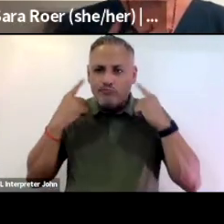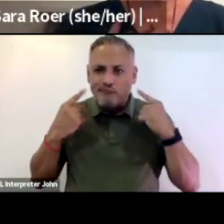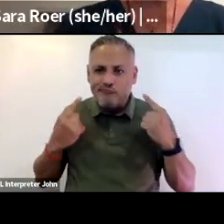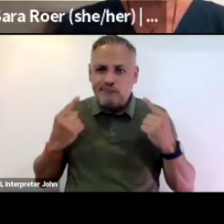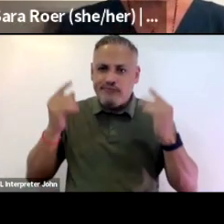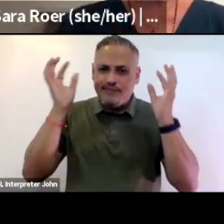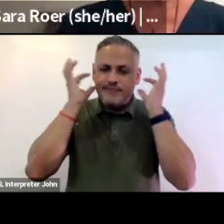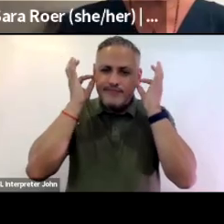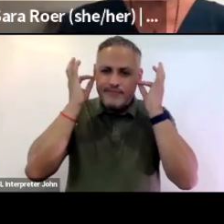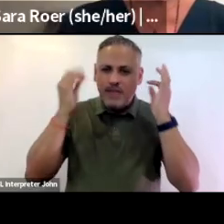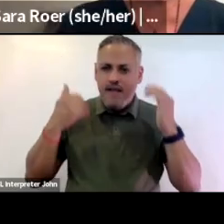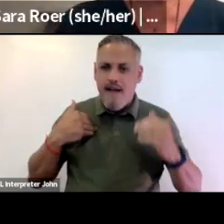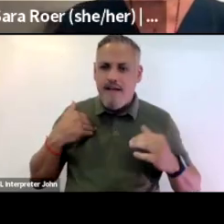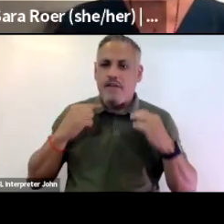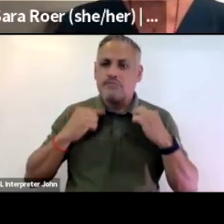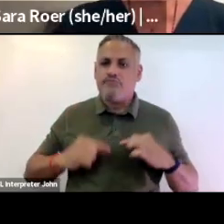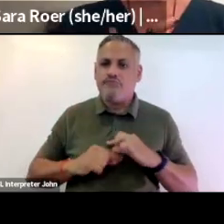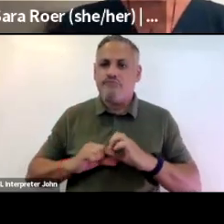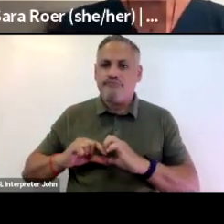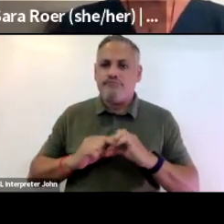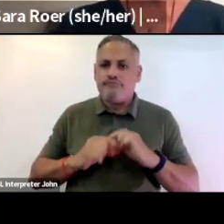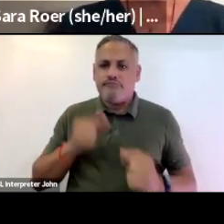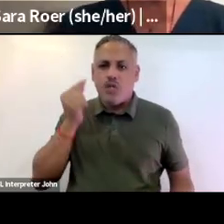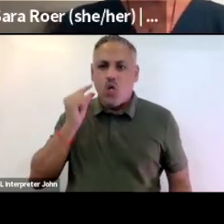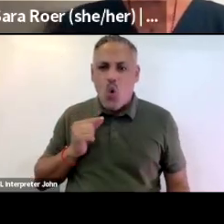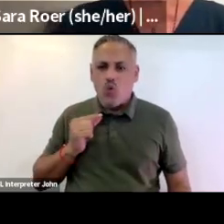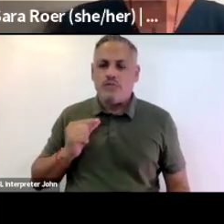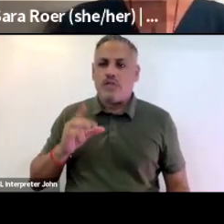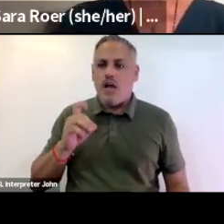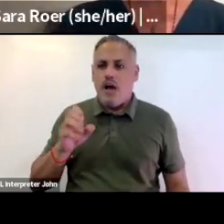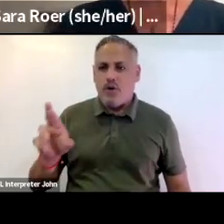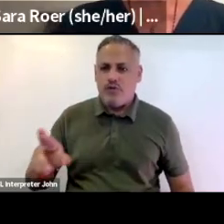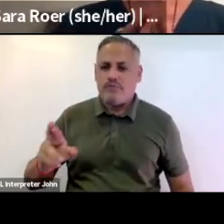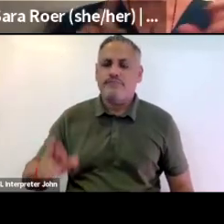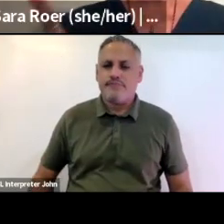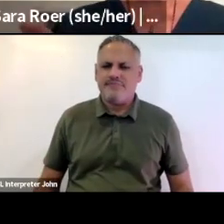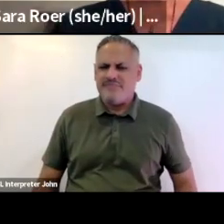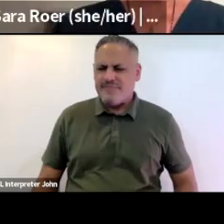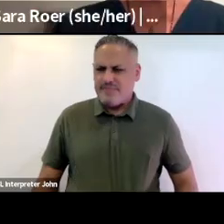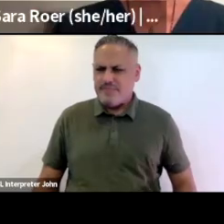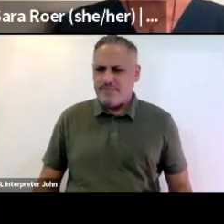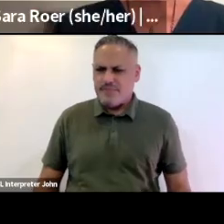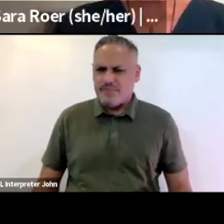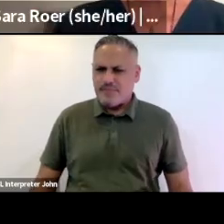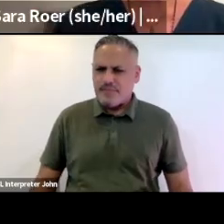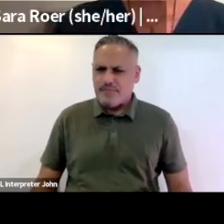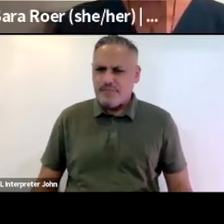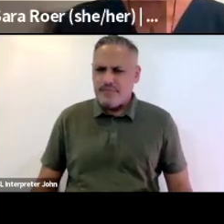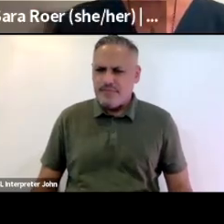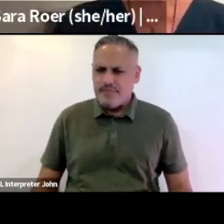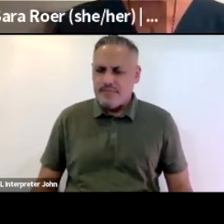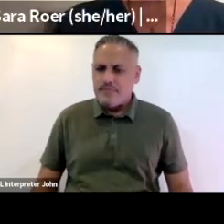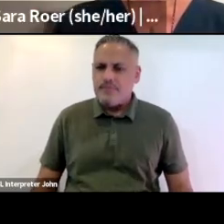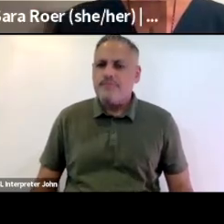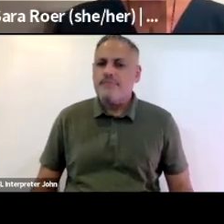and a tiny boulder opal pendant, and a large, long copper chain holding a pendant that's outside of my limited Zoom